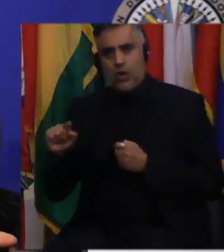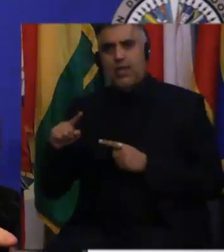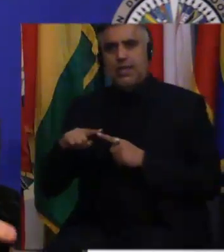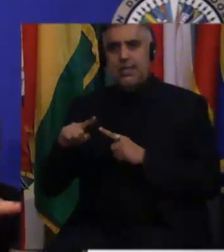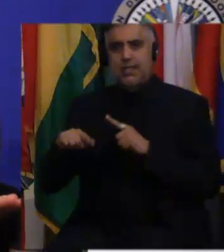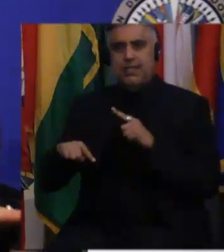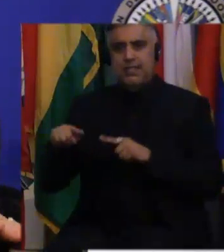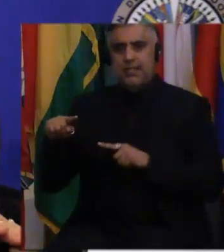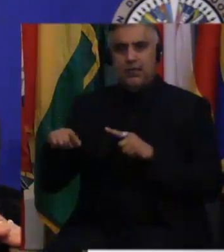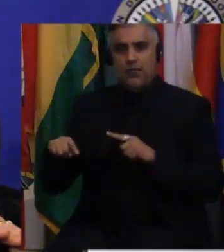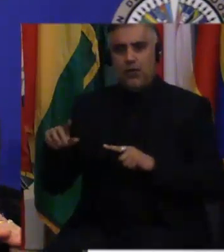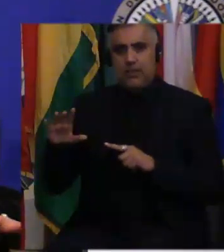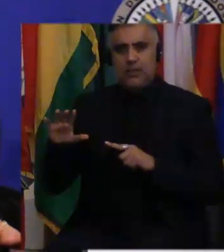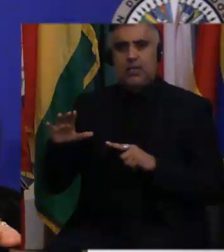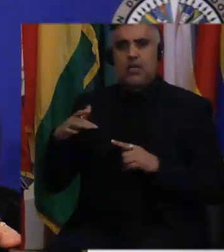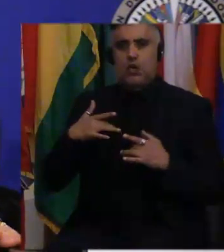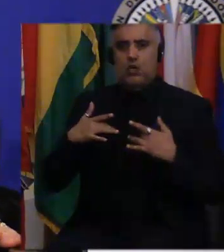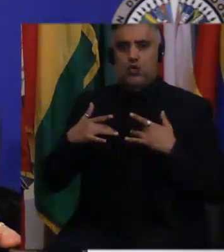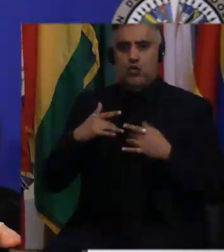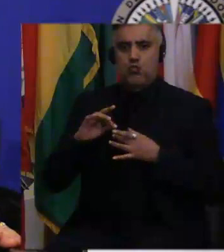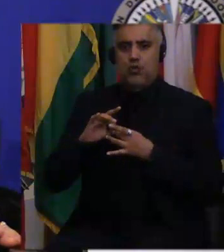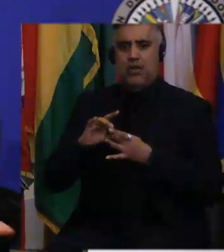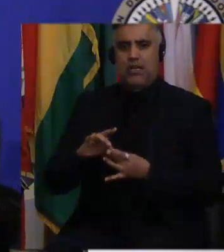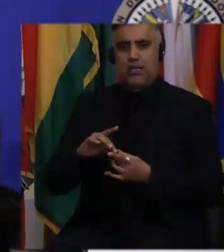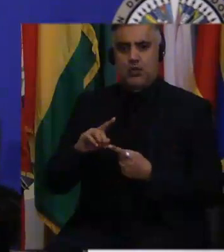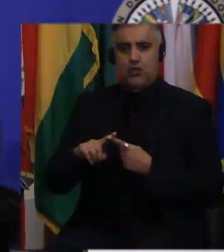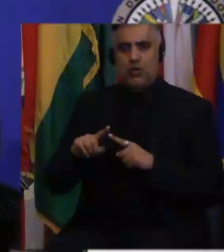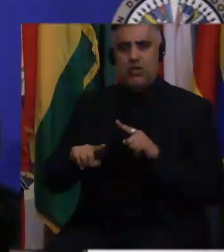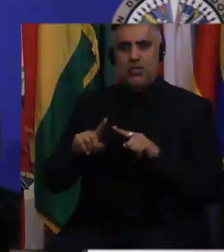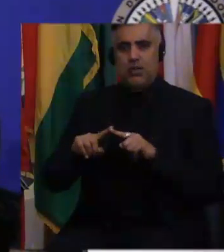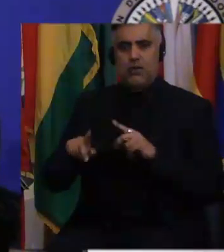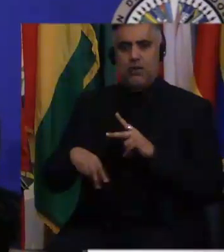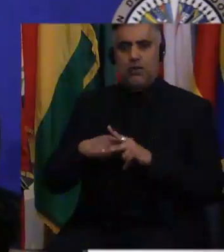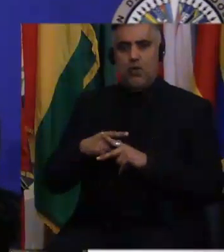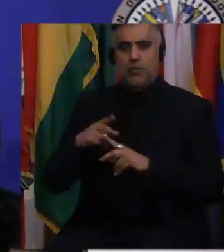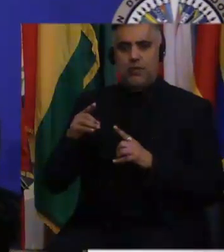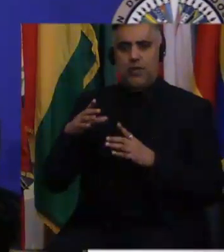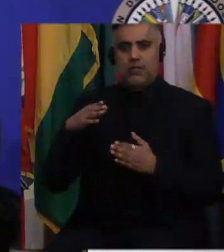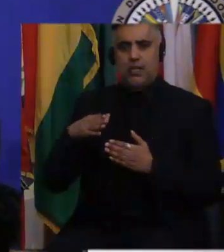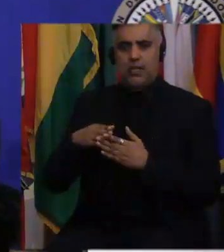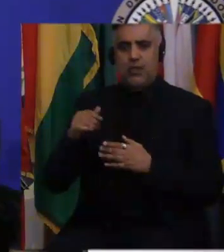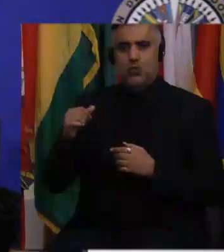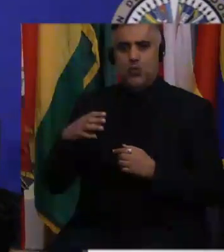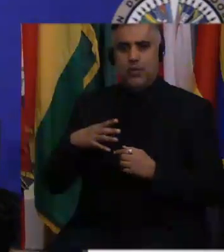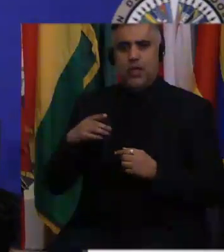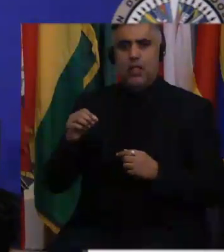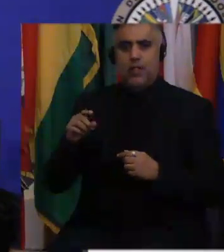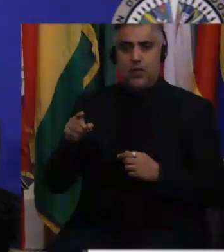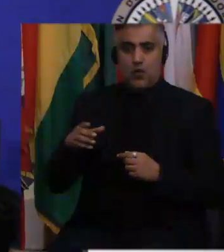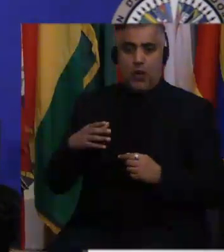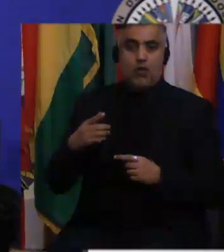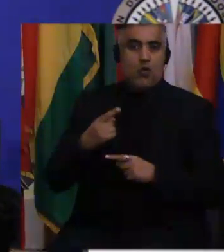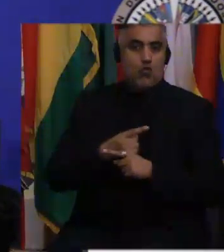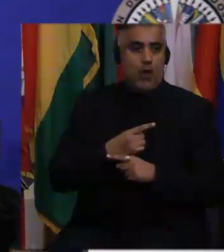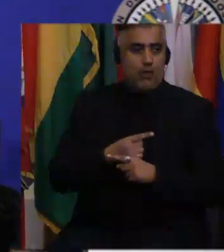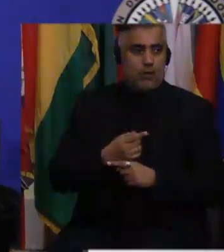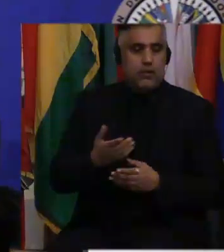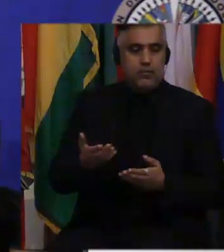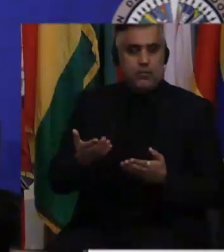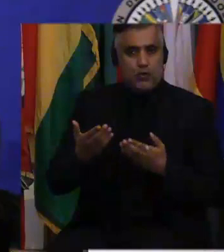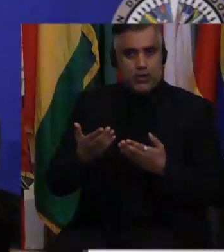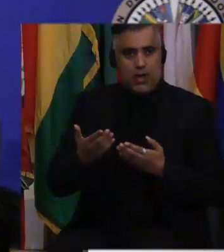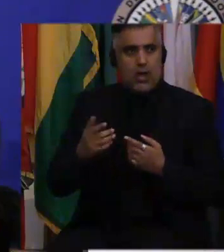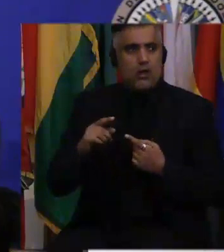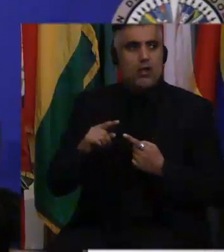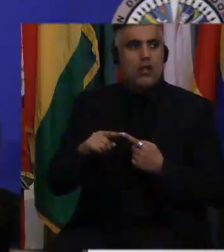different concerns related to different forms of violence against women that you have rightfully pointed out